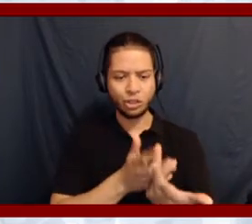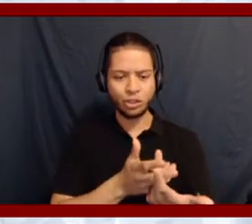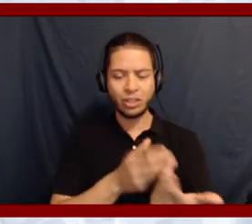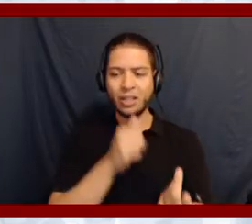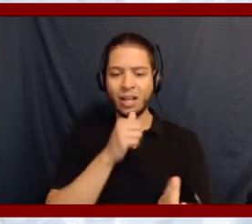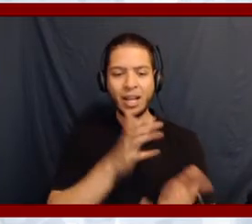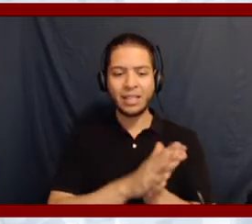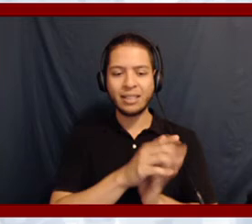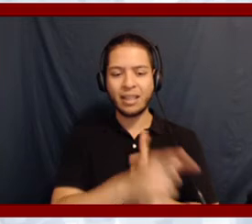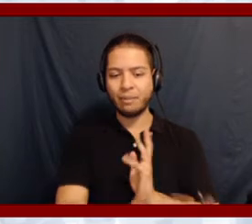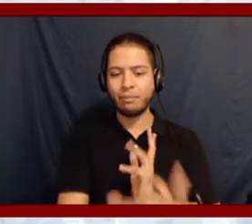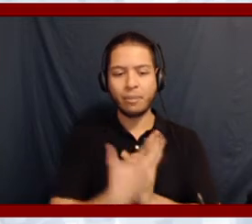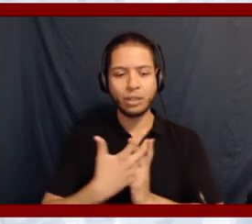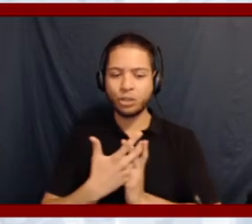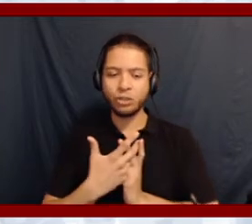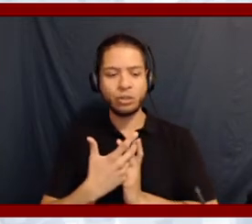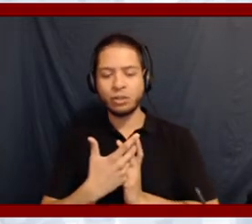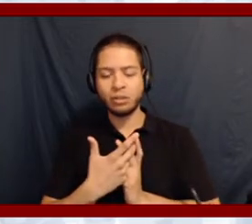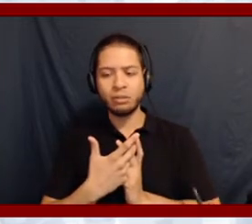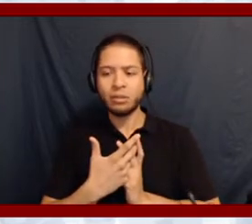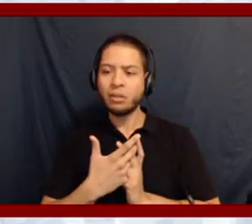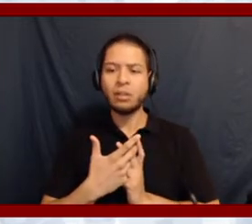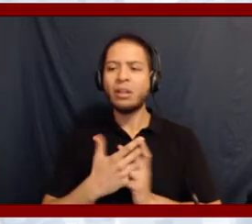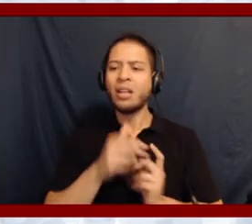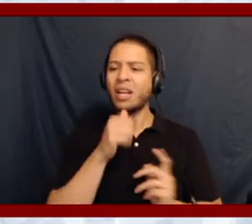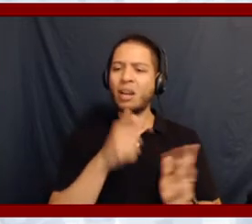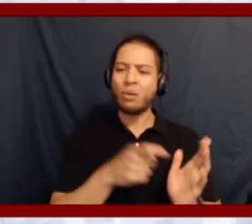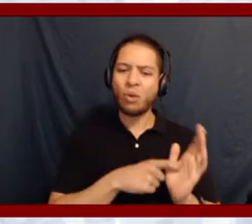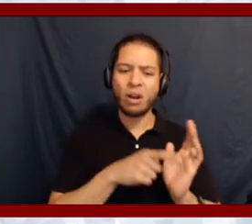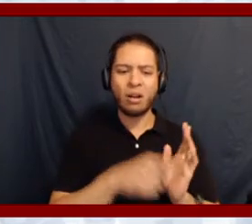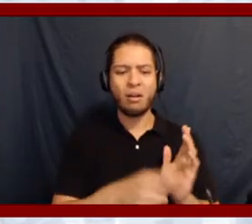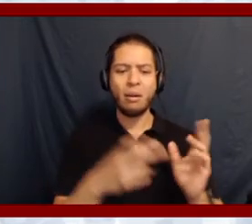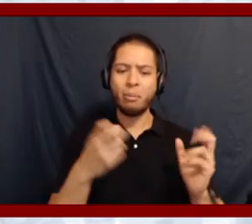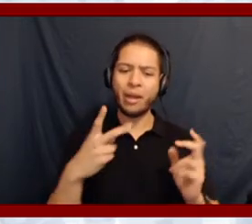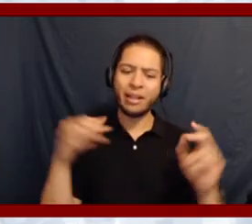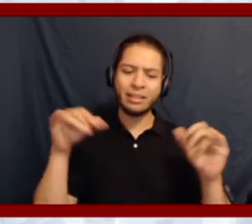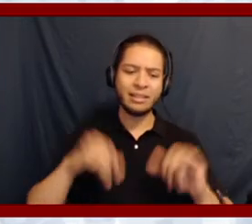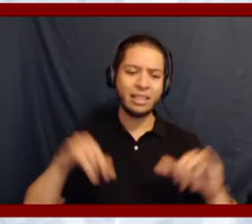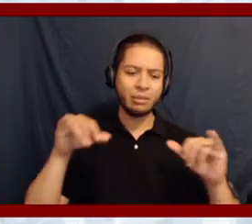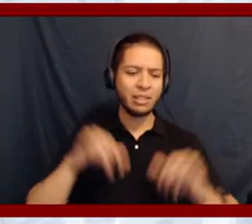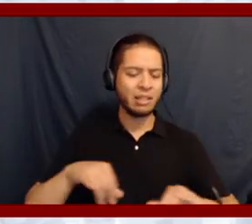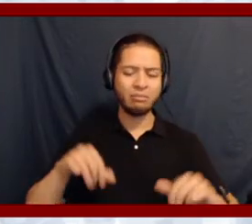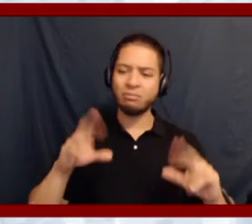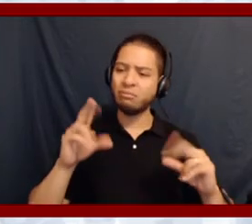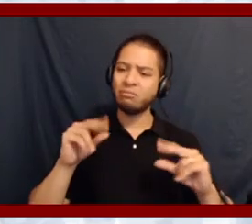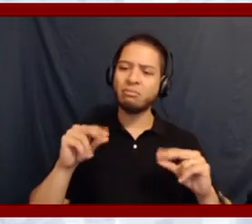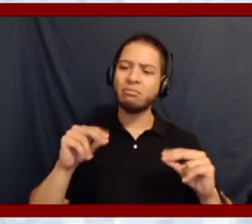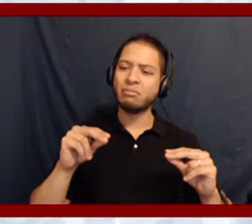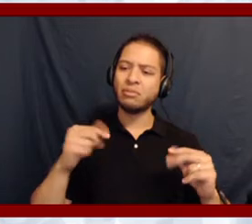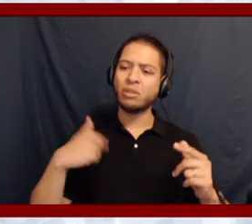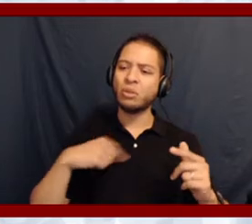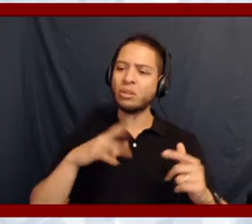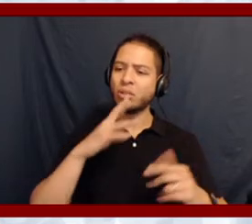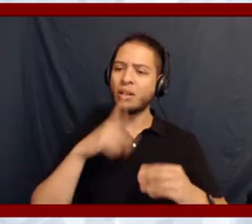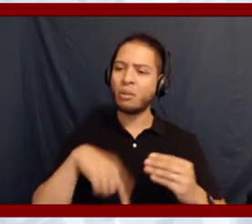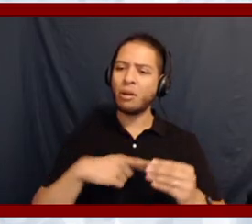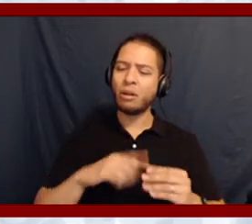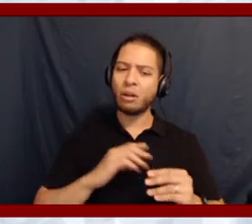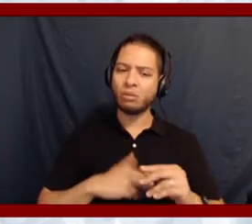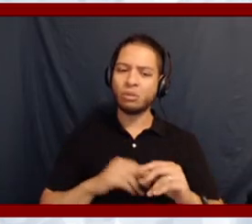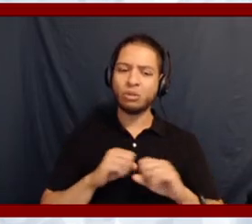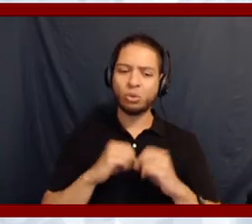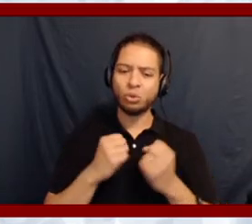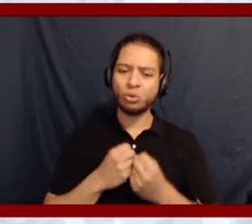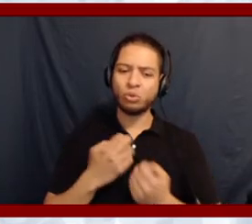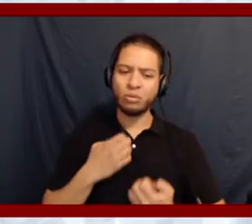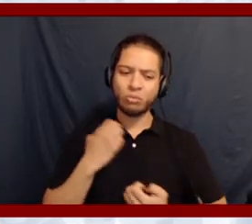and try to come back on campus the way things were. We have to really rethink of what do our students need now. Right now, the social, emotional, the basic needs need to be met, and